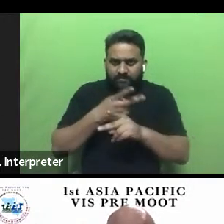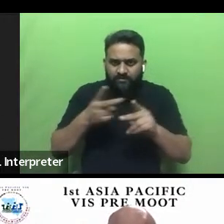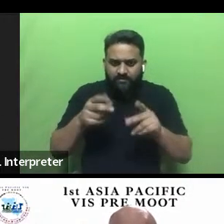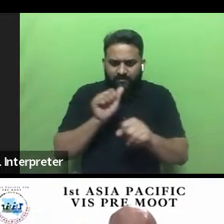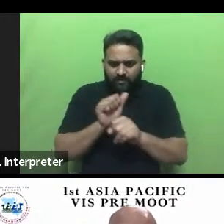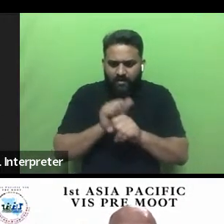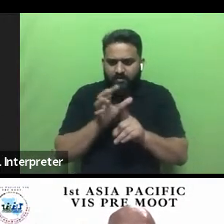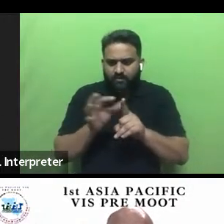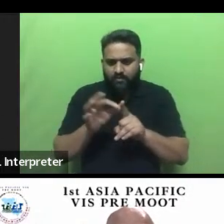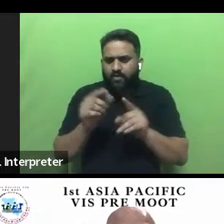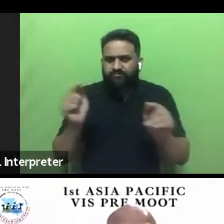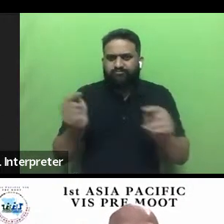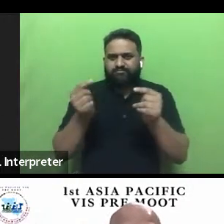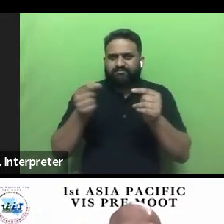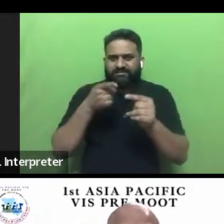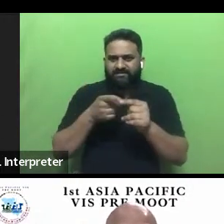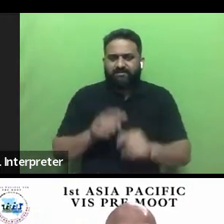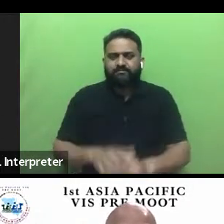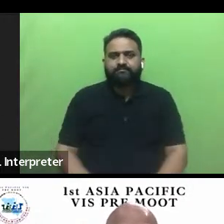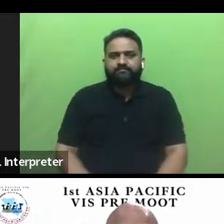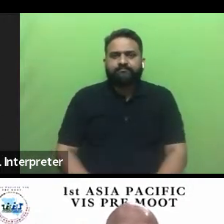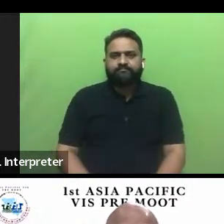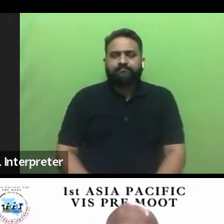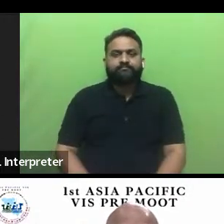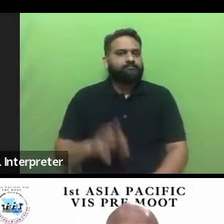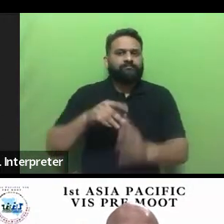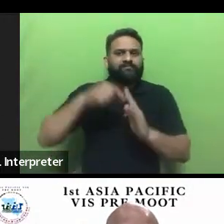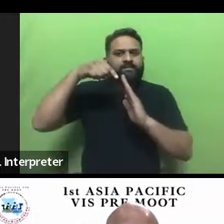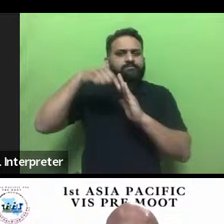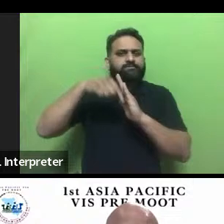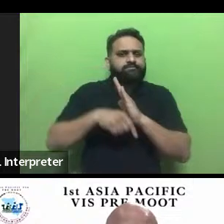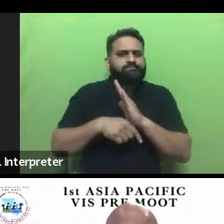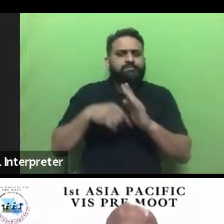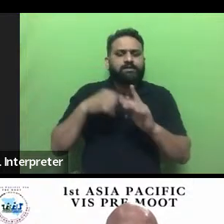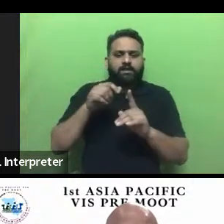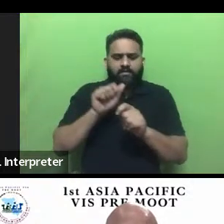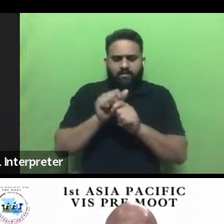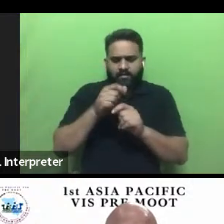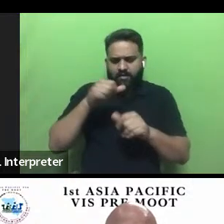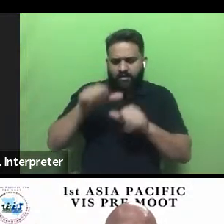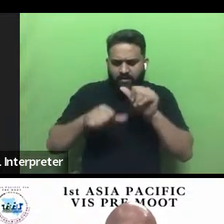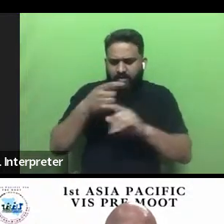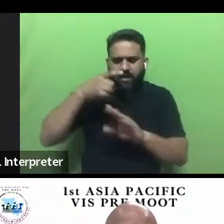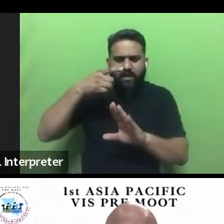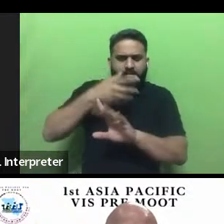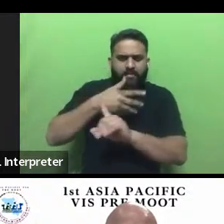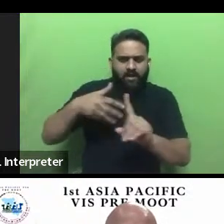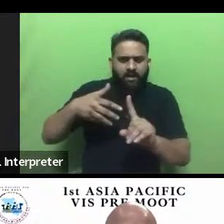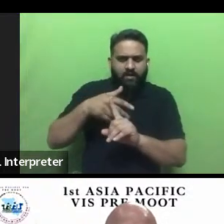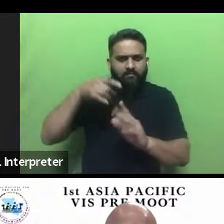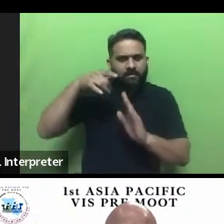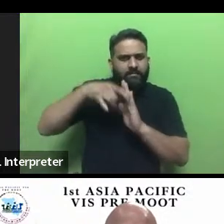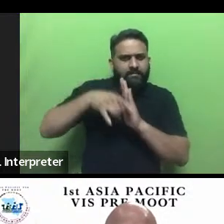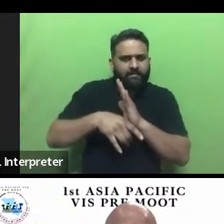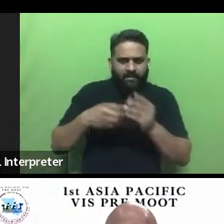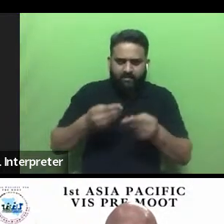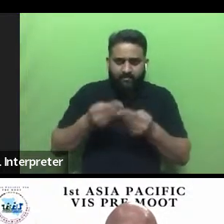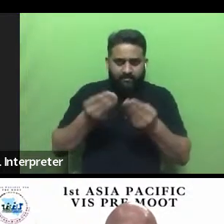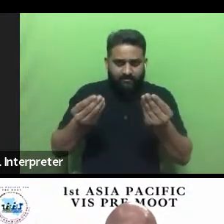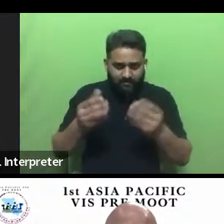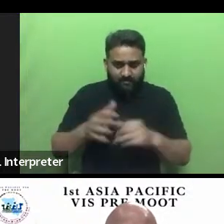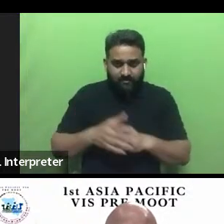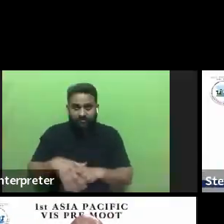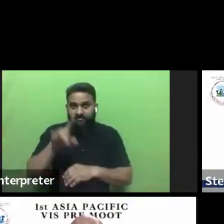dispute. To provide a brief background of the proceedings with respect to the procedural issue, on 15th